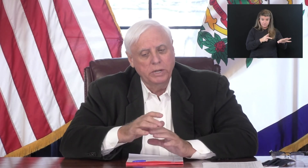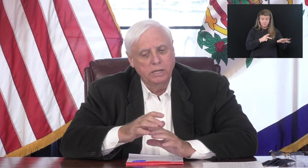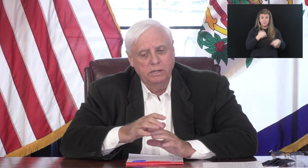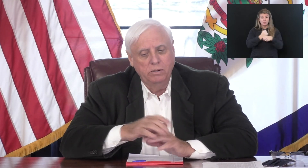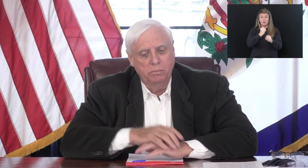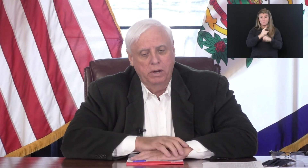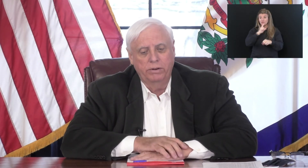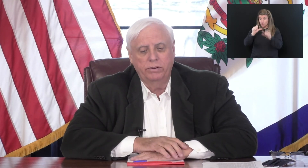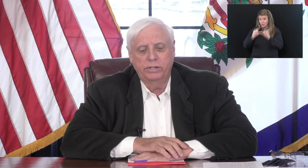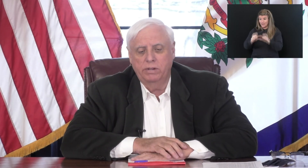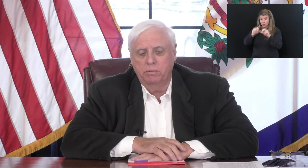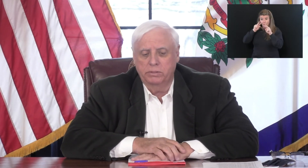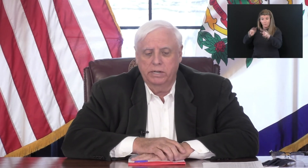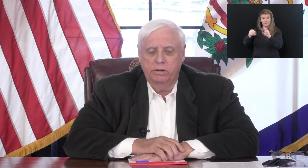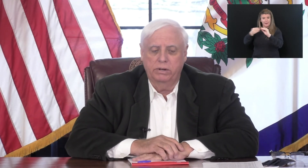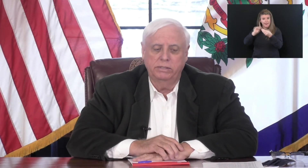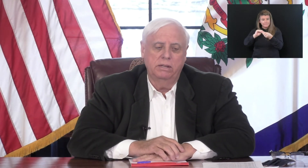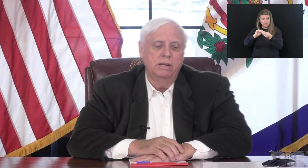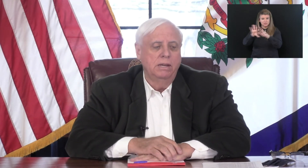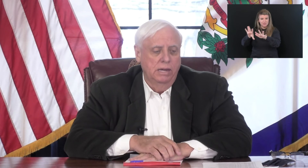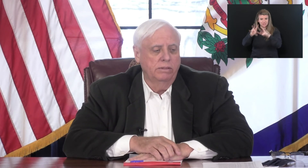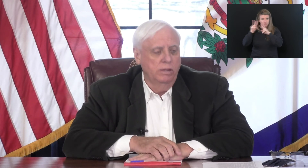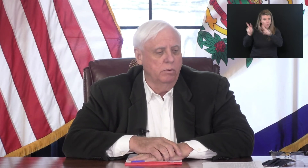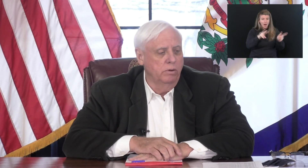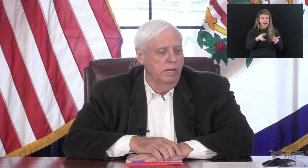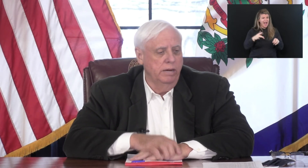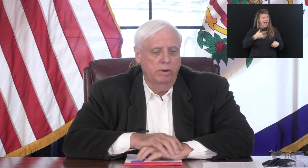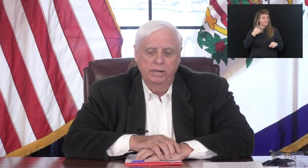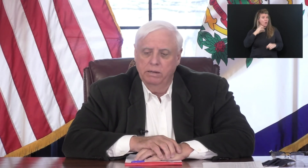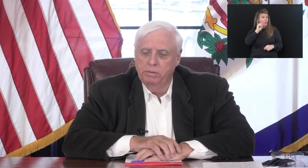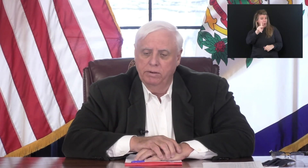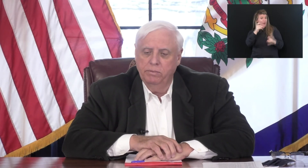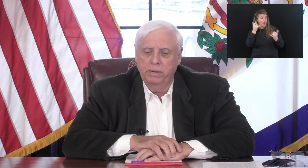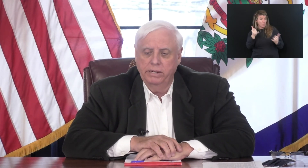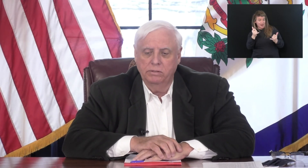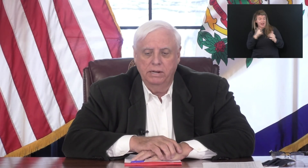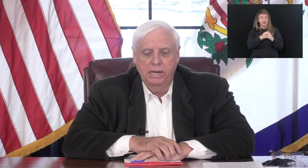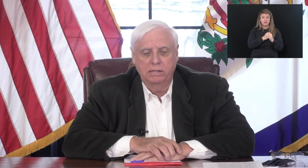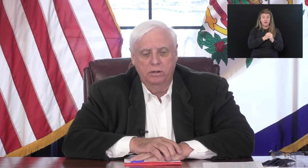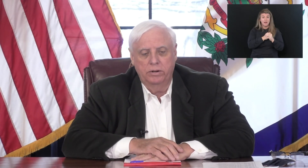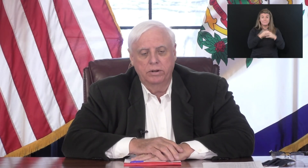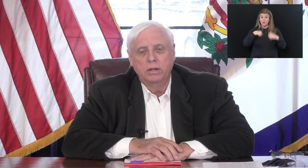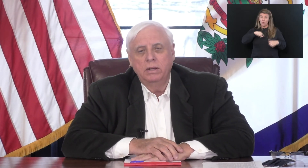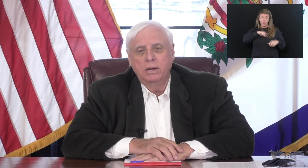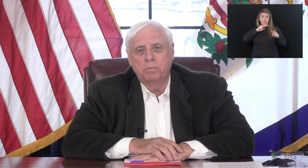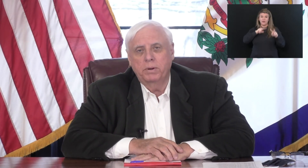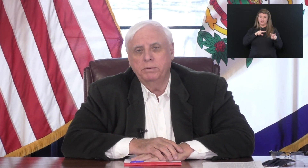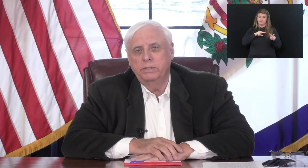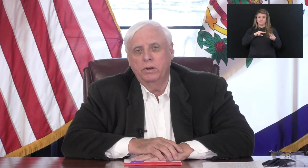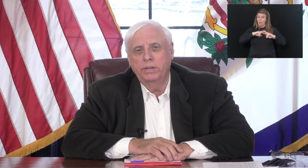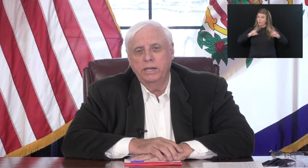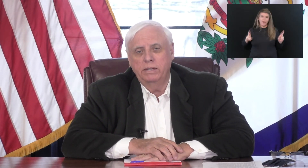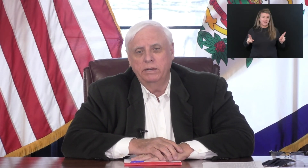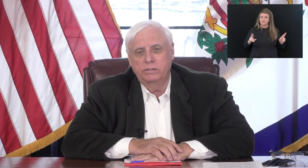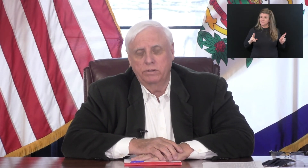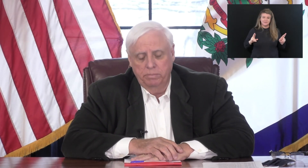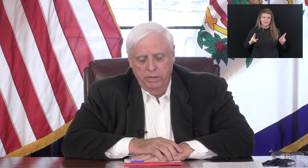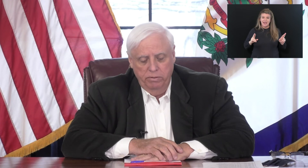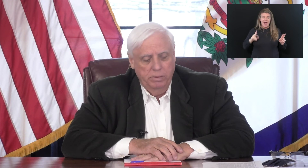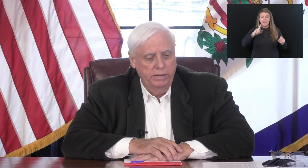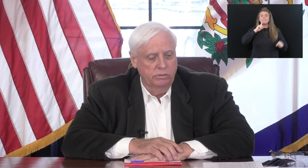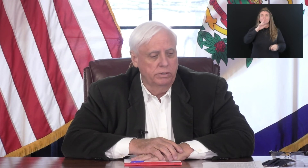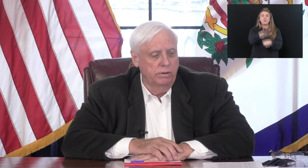we continue to monitor these numbers like crazy, I think we're okay right now, but everybody's on high alert. I'll promise you all the antennas are